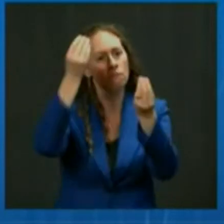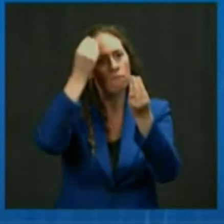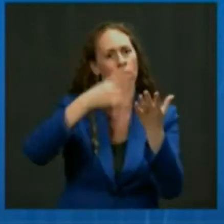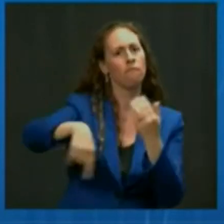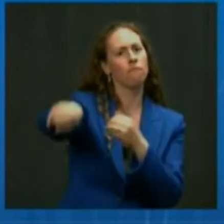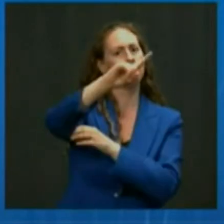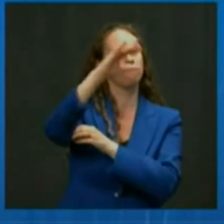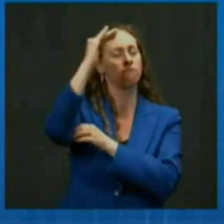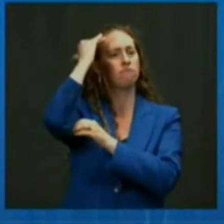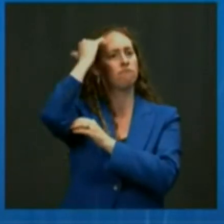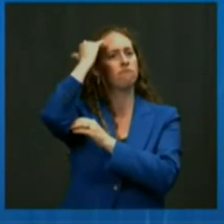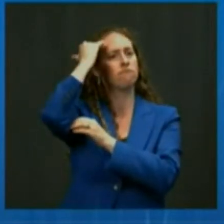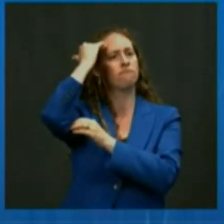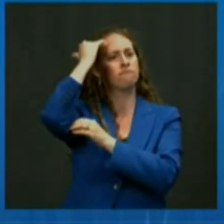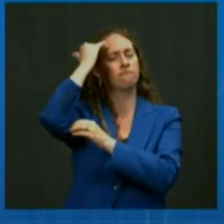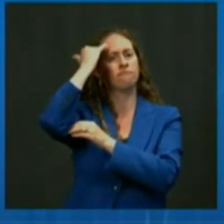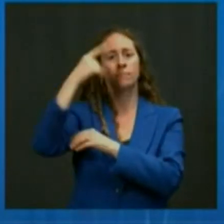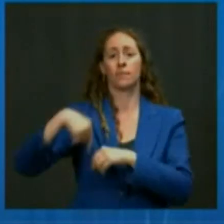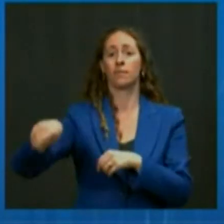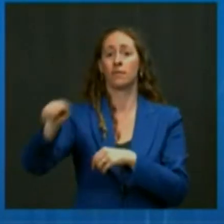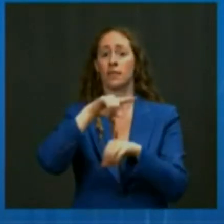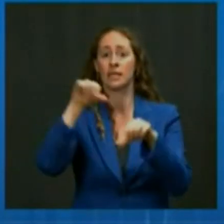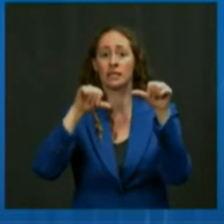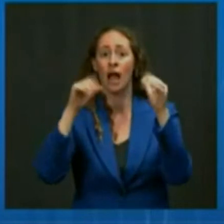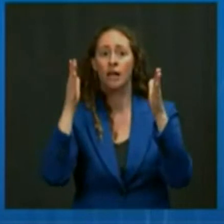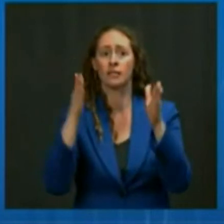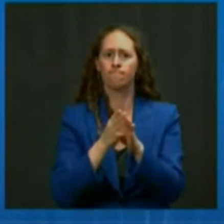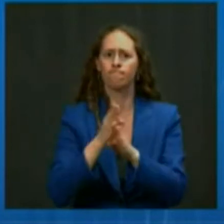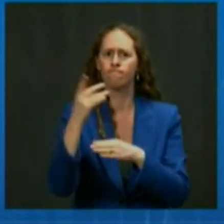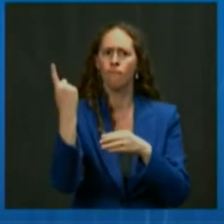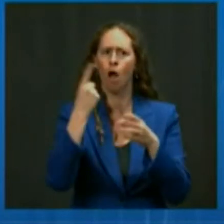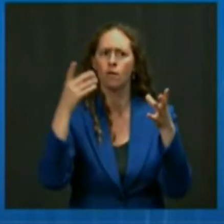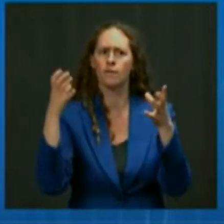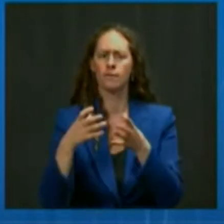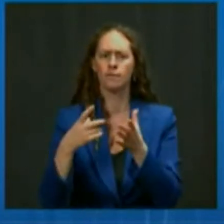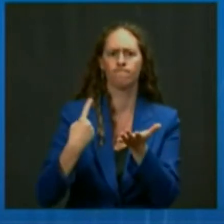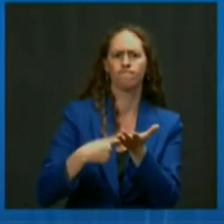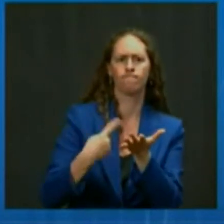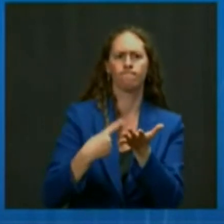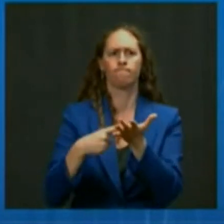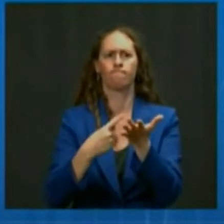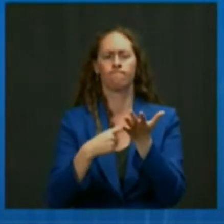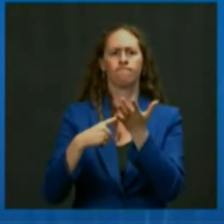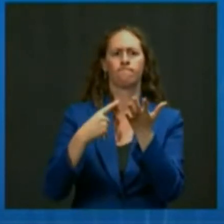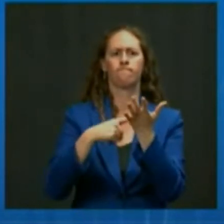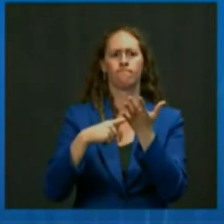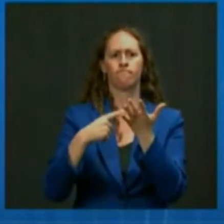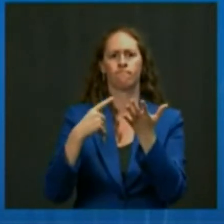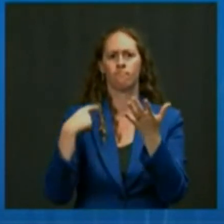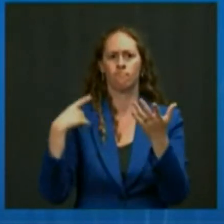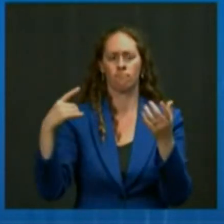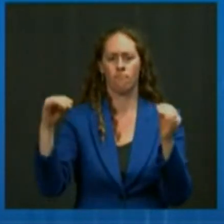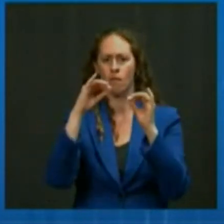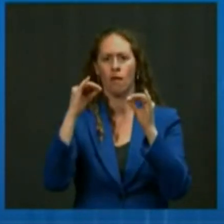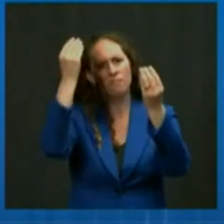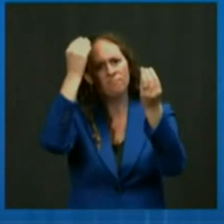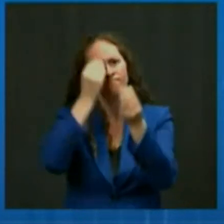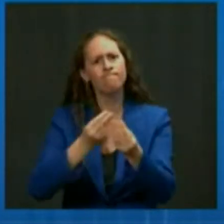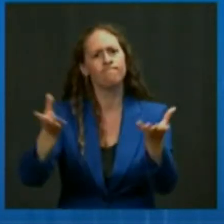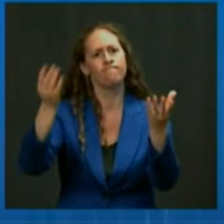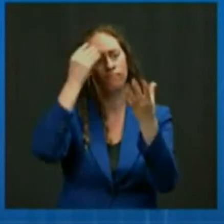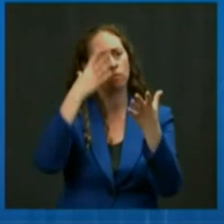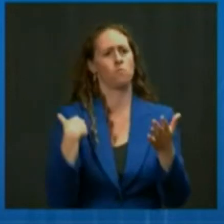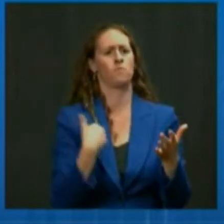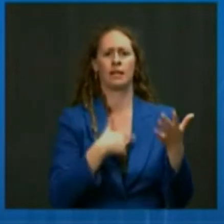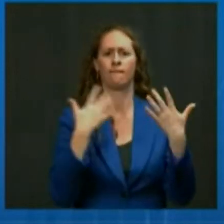the best data that we had. We saw a signal. And now we are sharing our assessment with the public with a plan for how to make sure